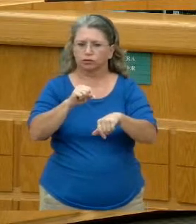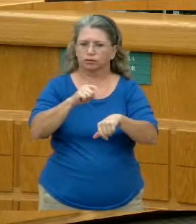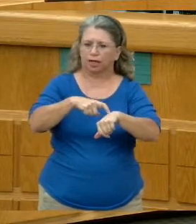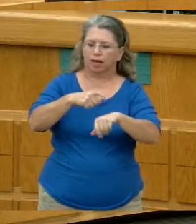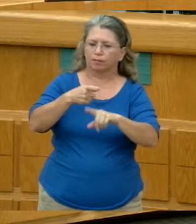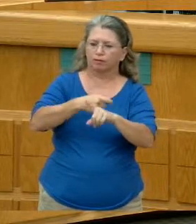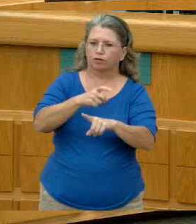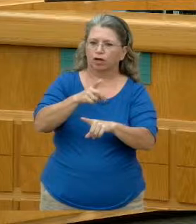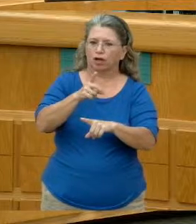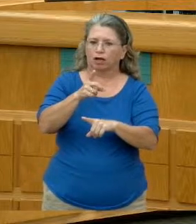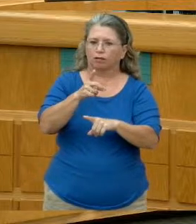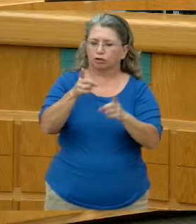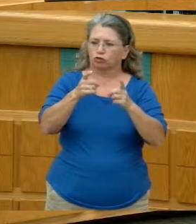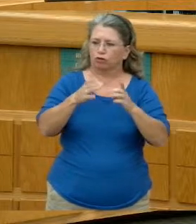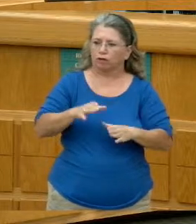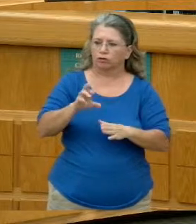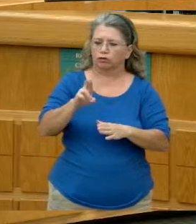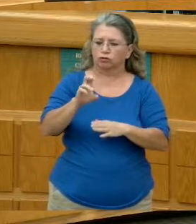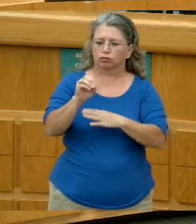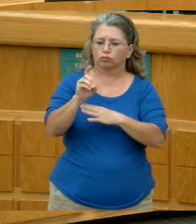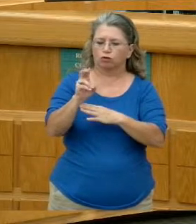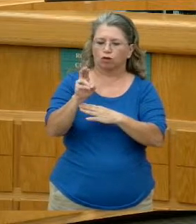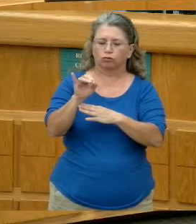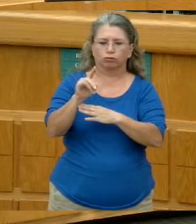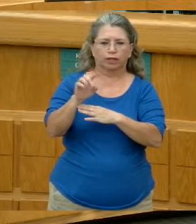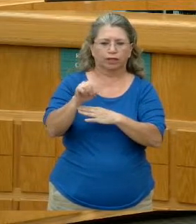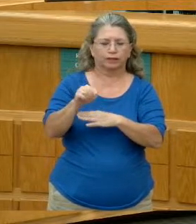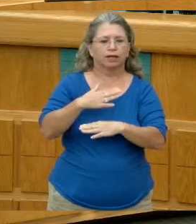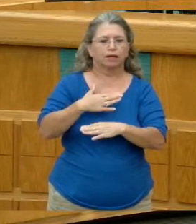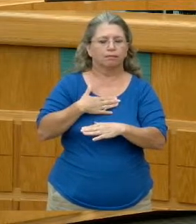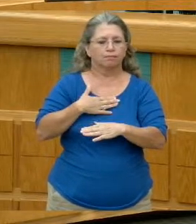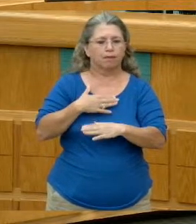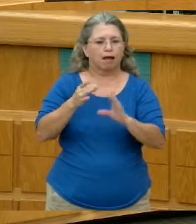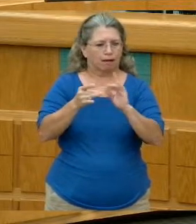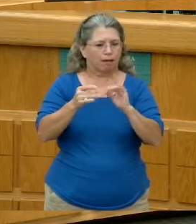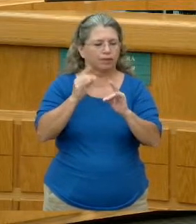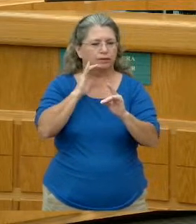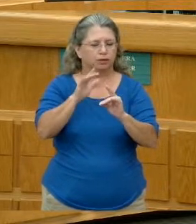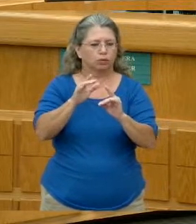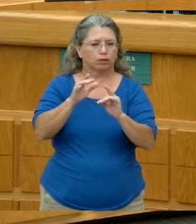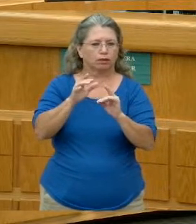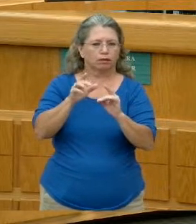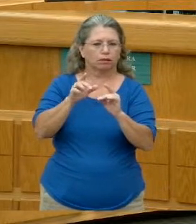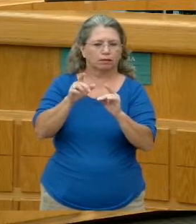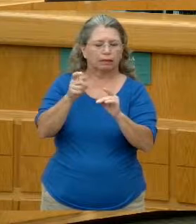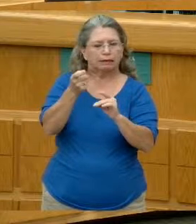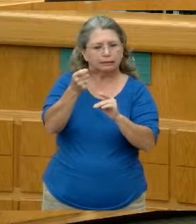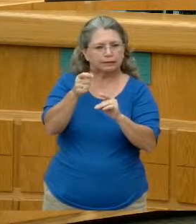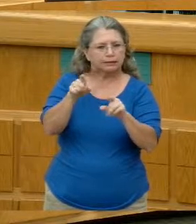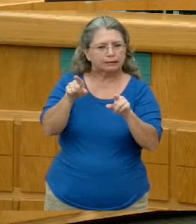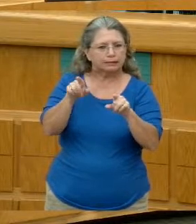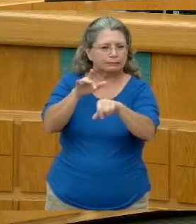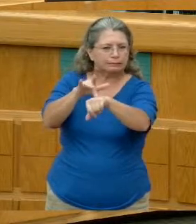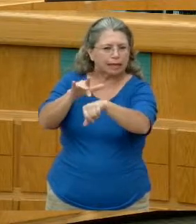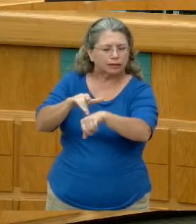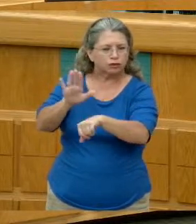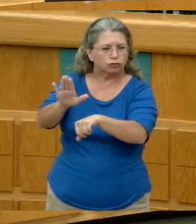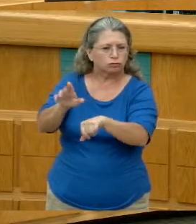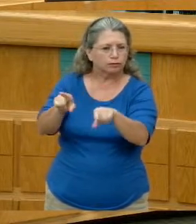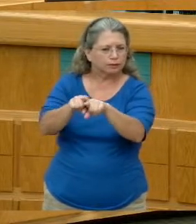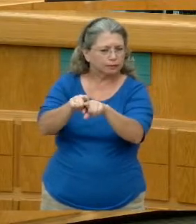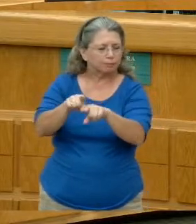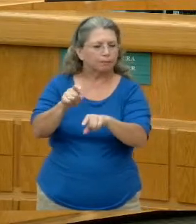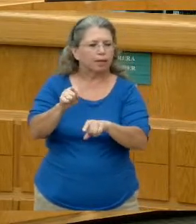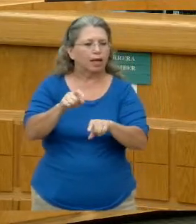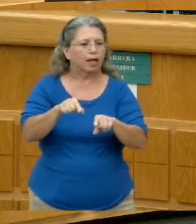My comments will also touch a little bit about some of the things that she talked about, but then I will also try